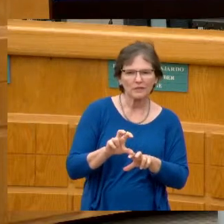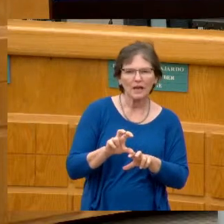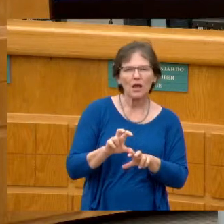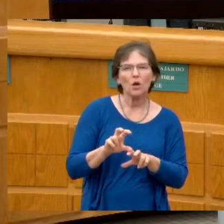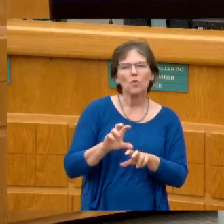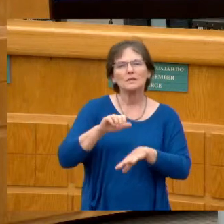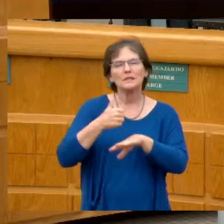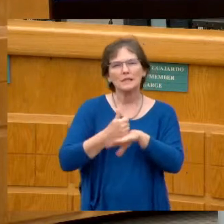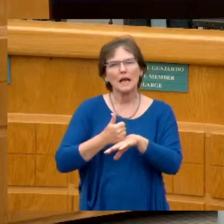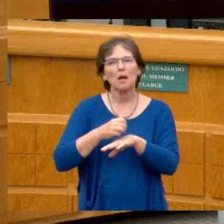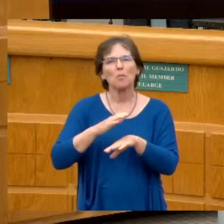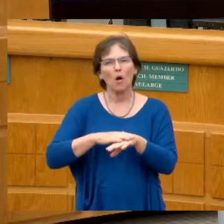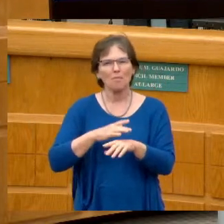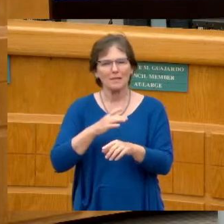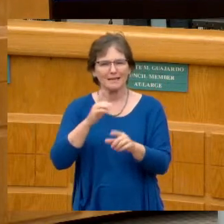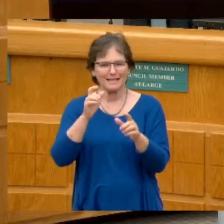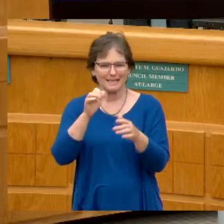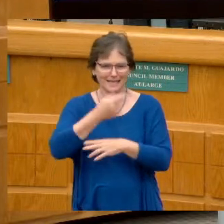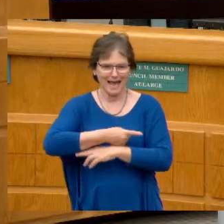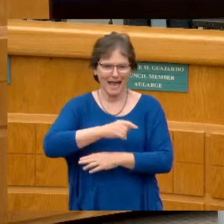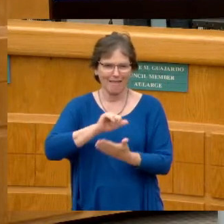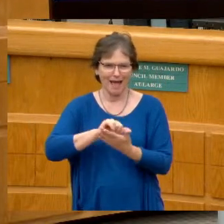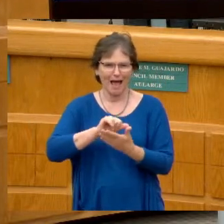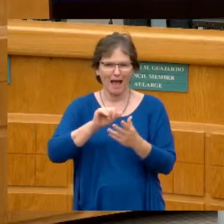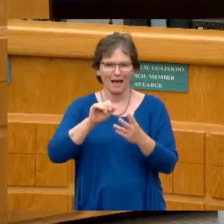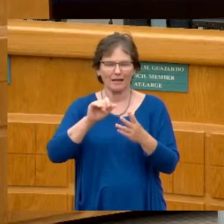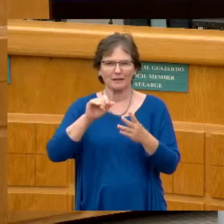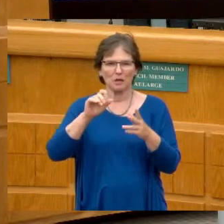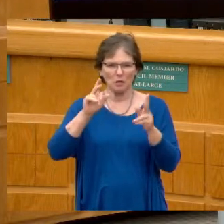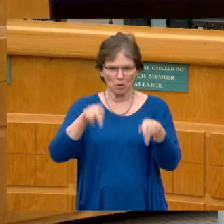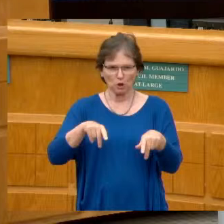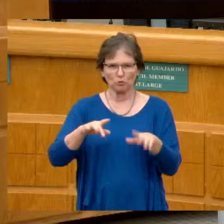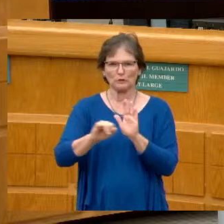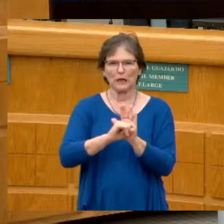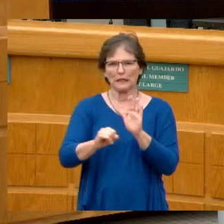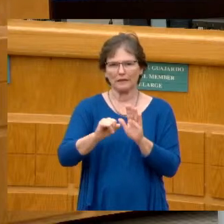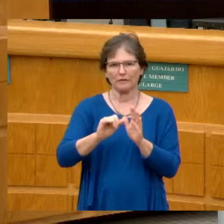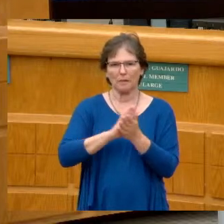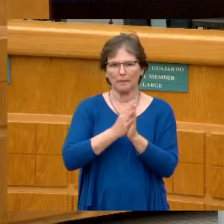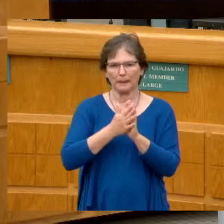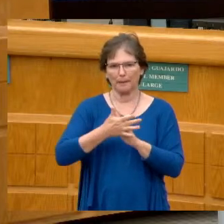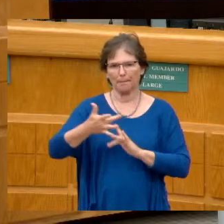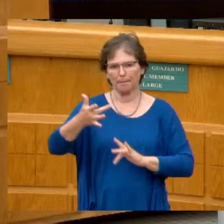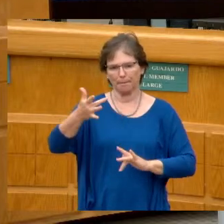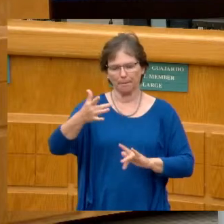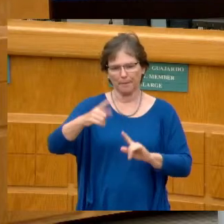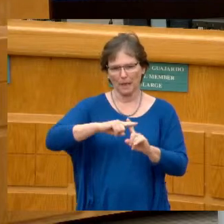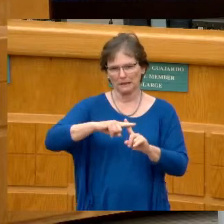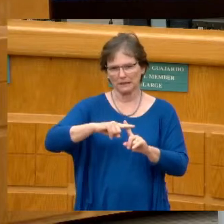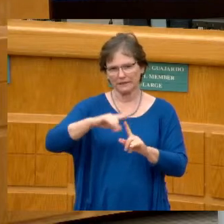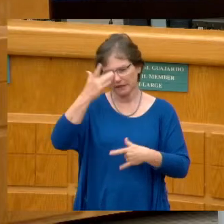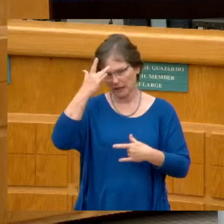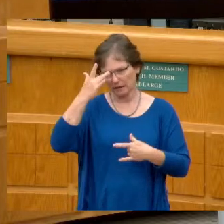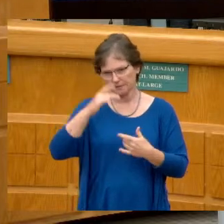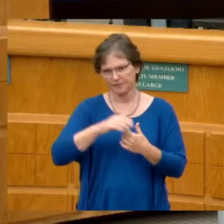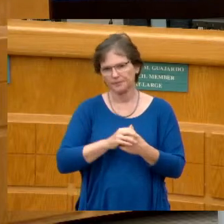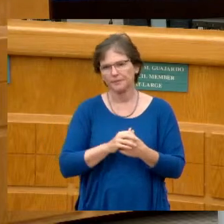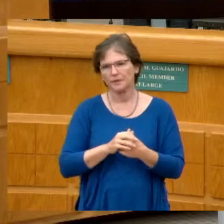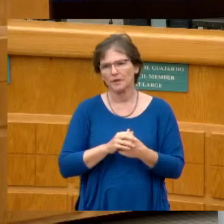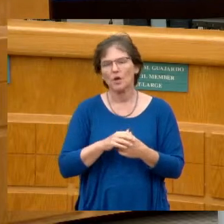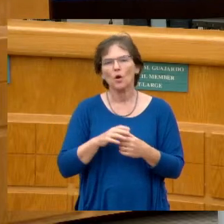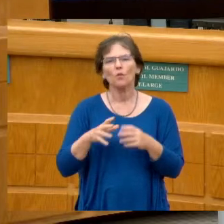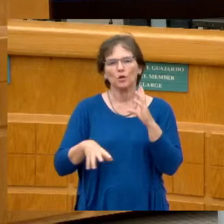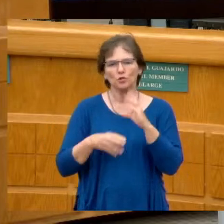Next slide. And this is really the same slide as the previous, except you see the yellow on top of